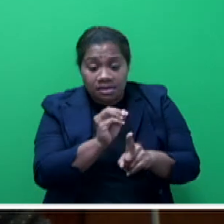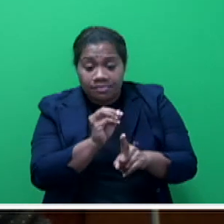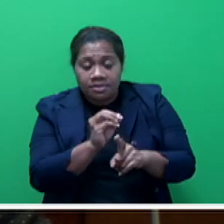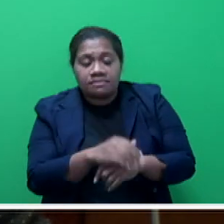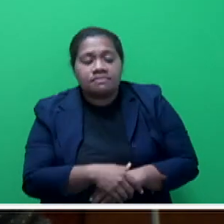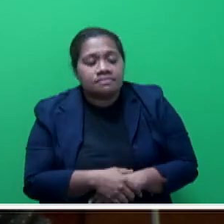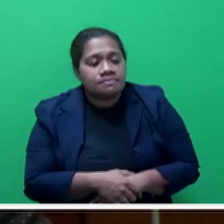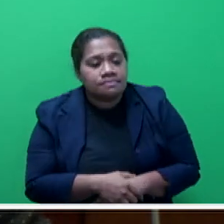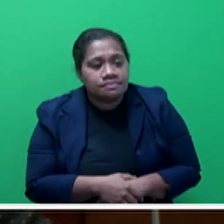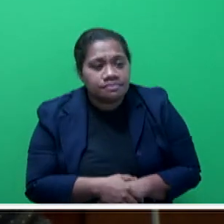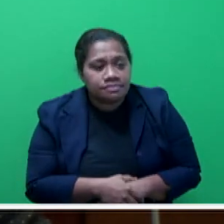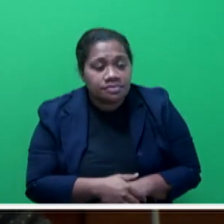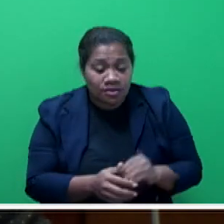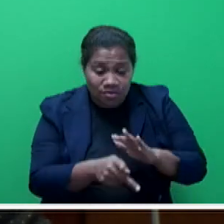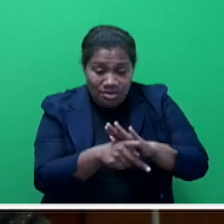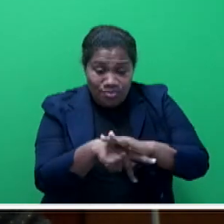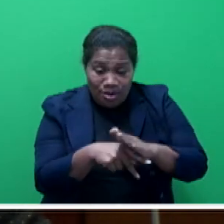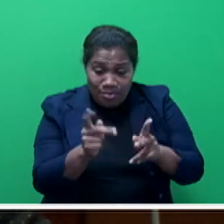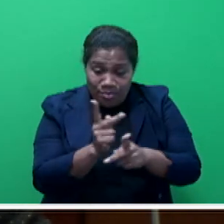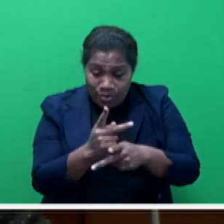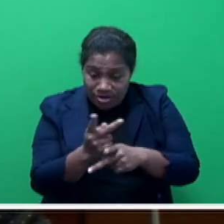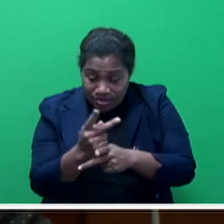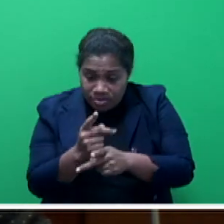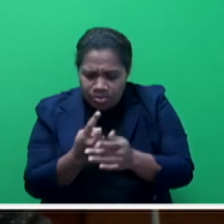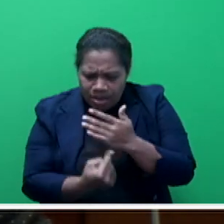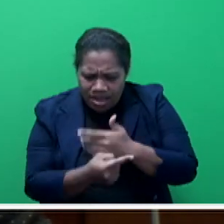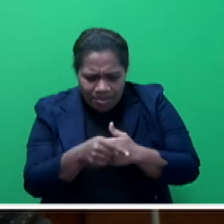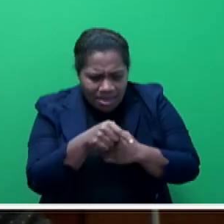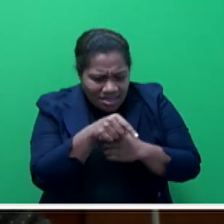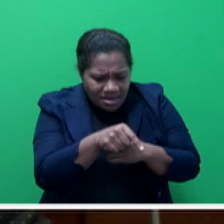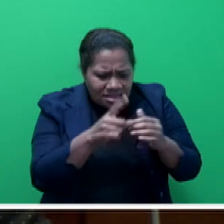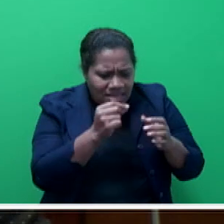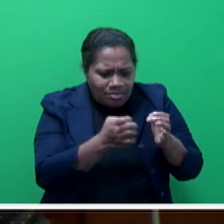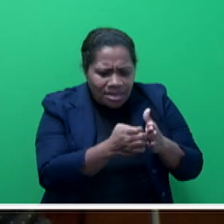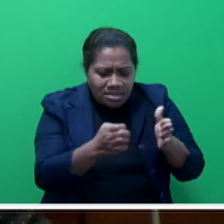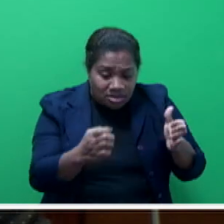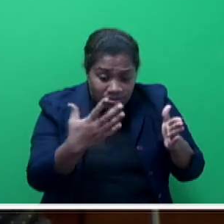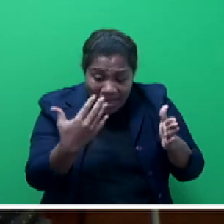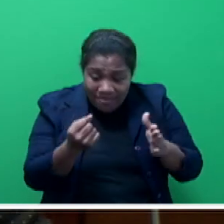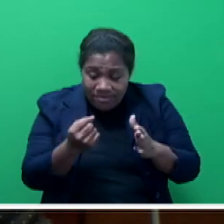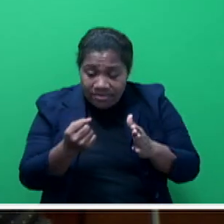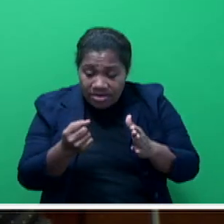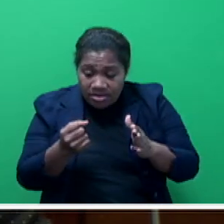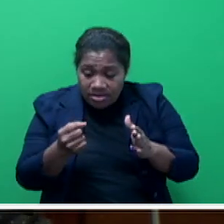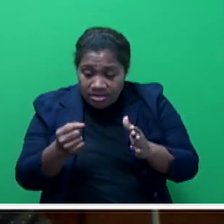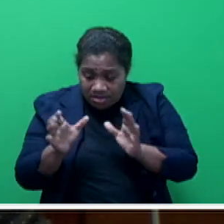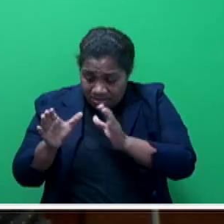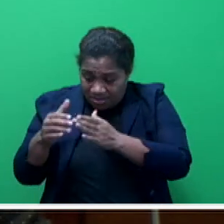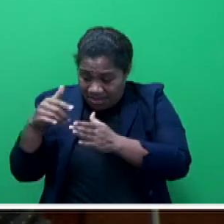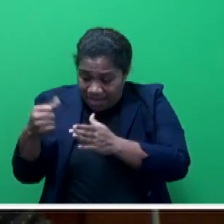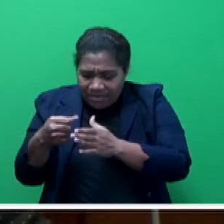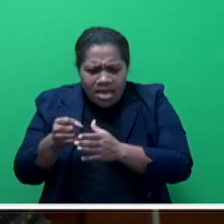produce, then the shelf life can be extended. When you have a product, you can also have no issues with